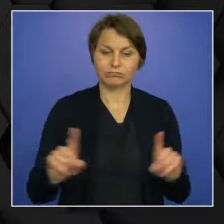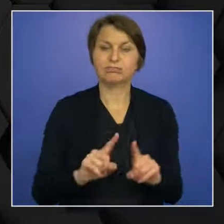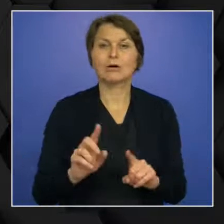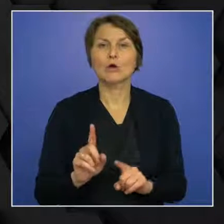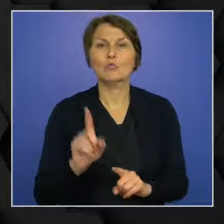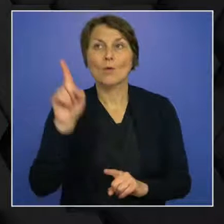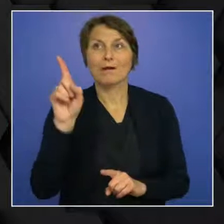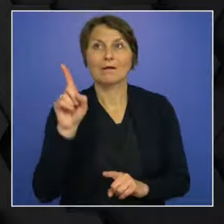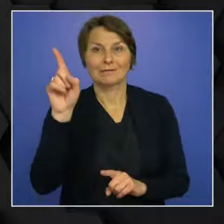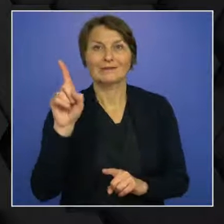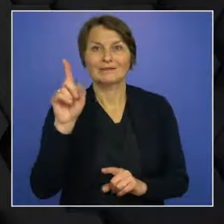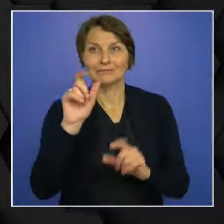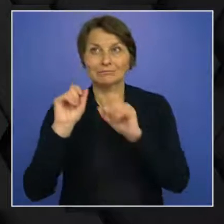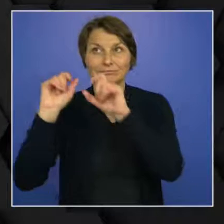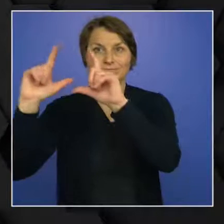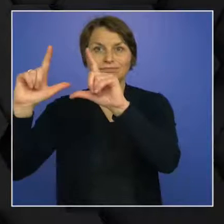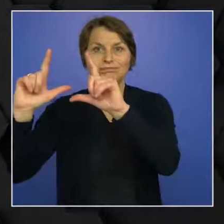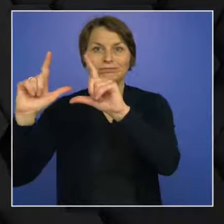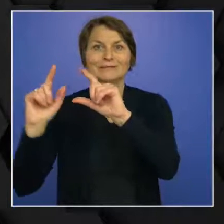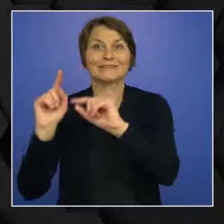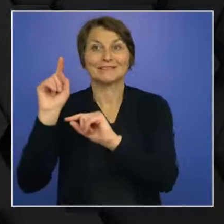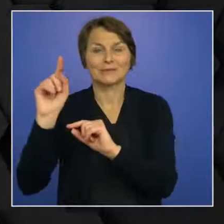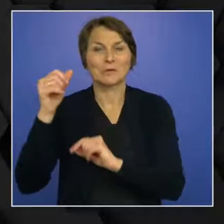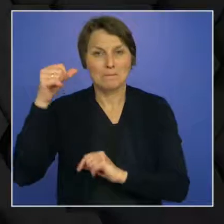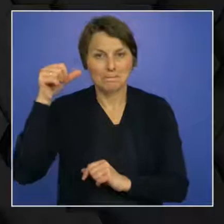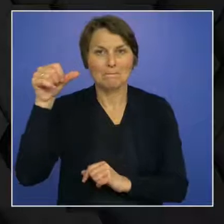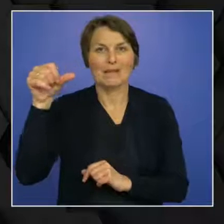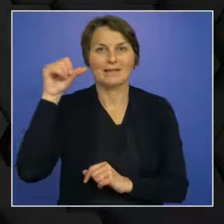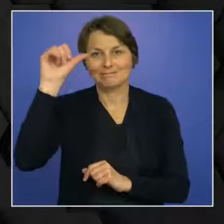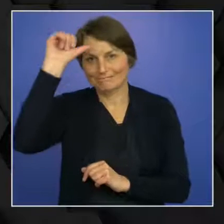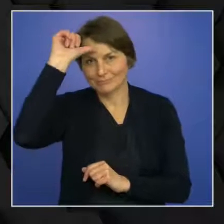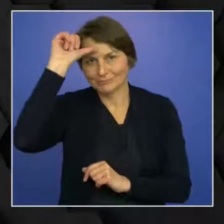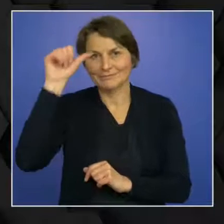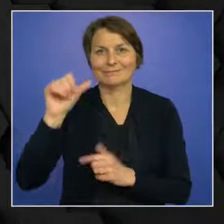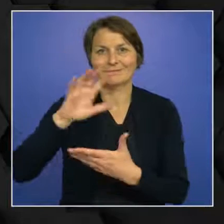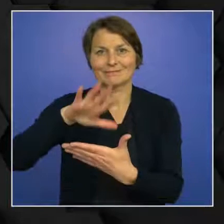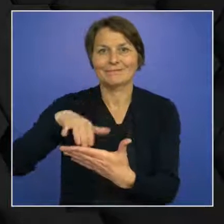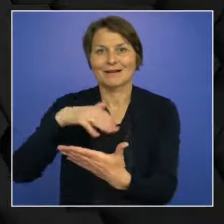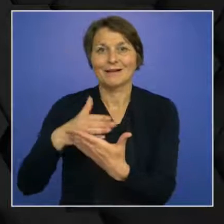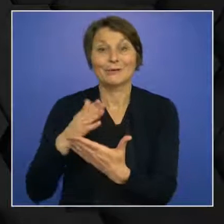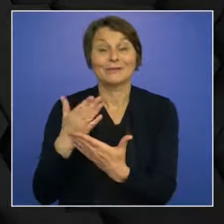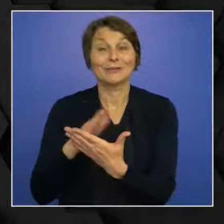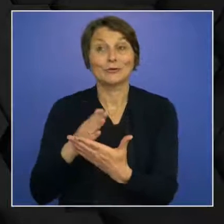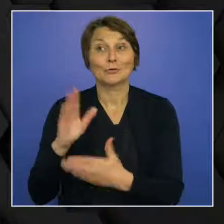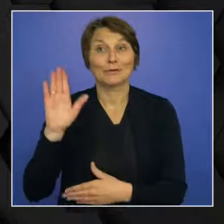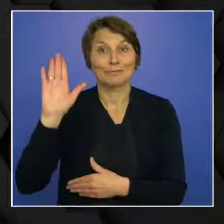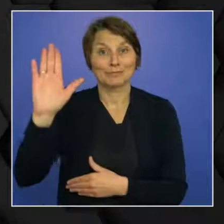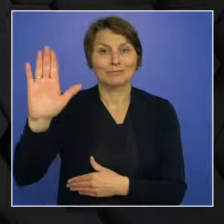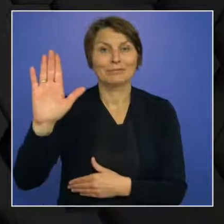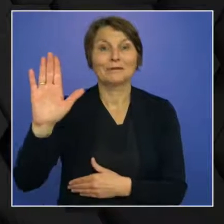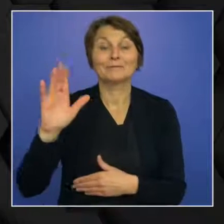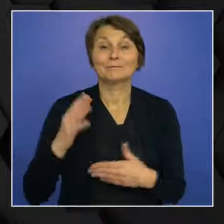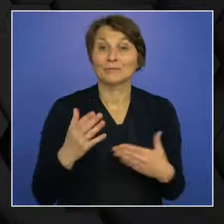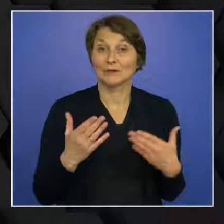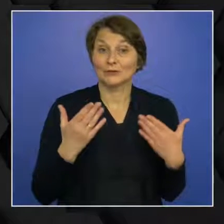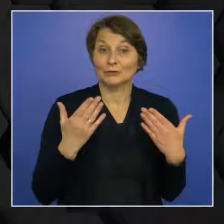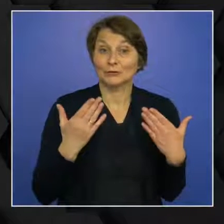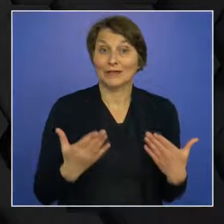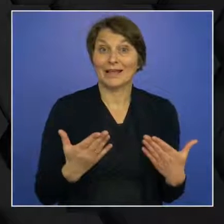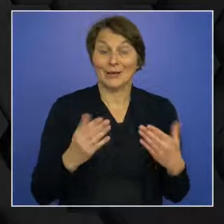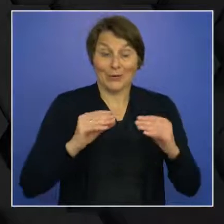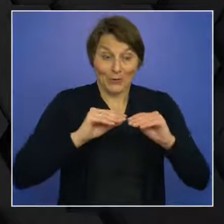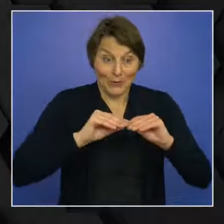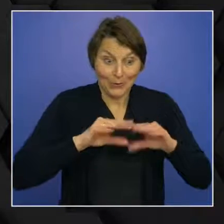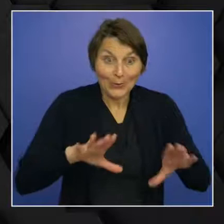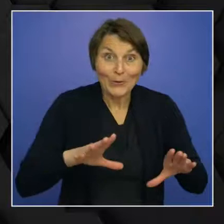top, you can pin the sign language interpreter. Oh. And the update was rolled out today, so I was very happy to see